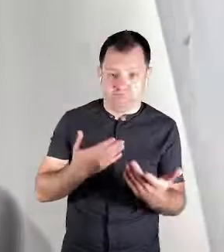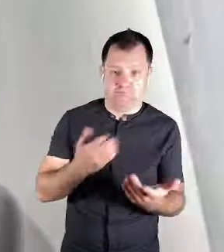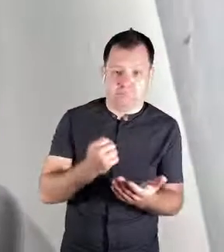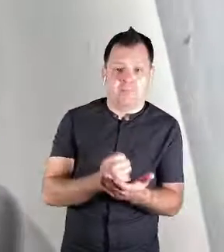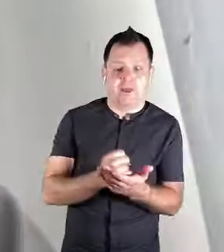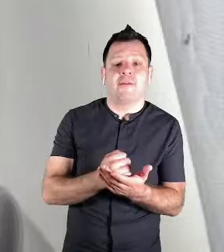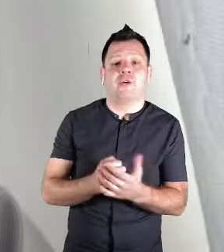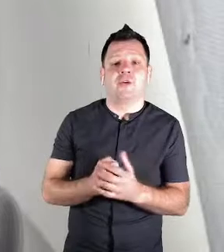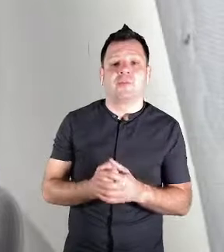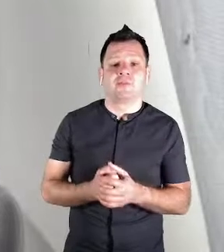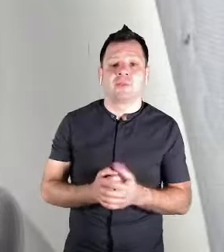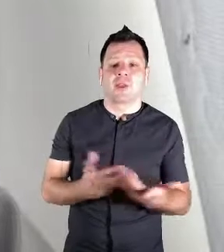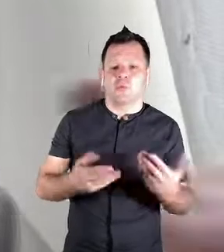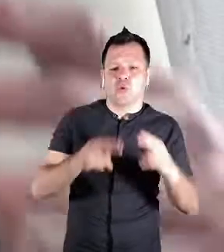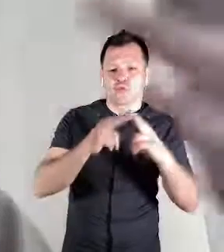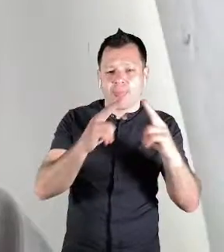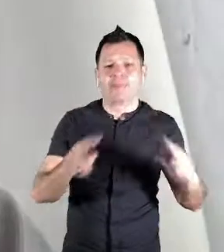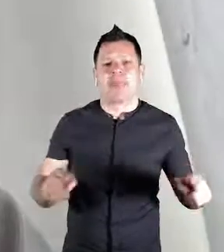an old